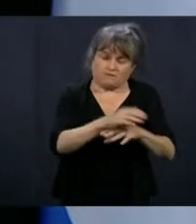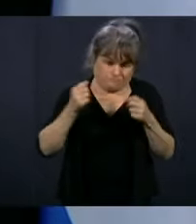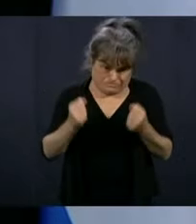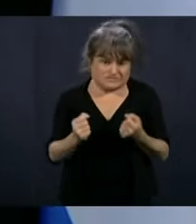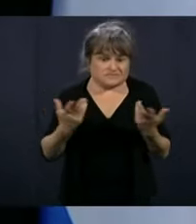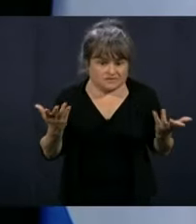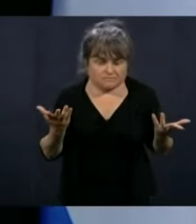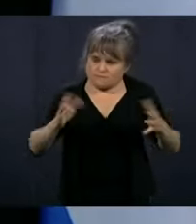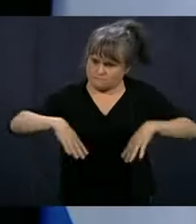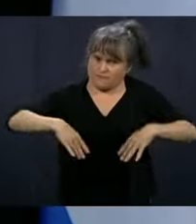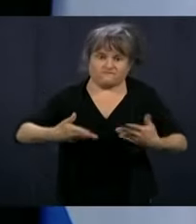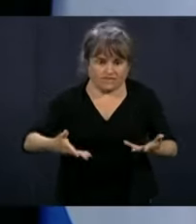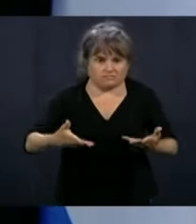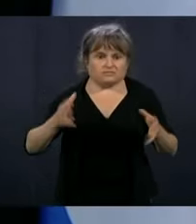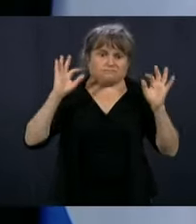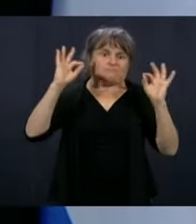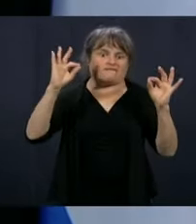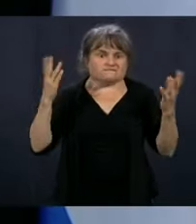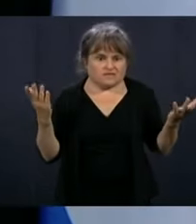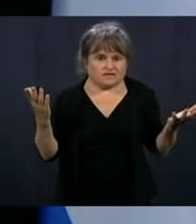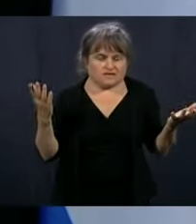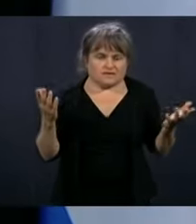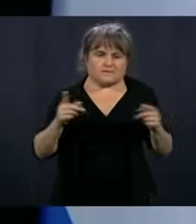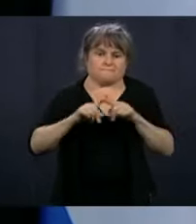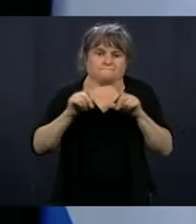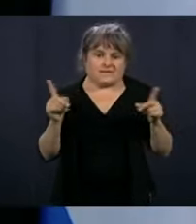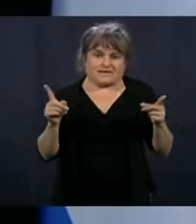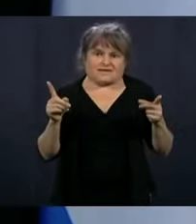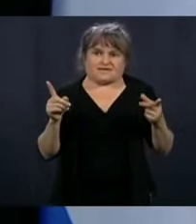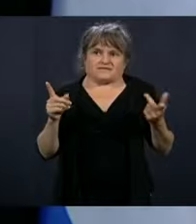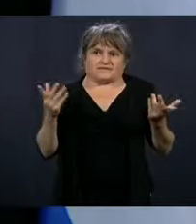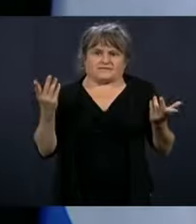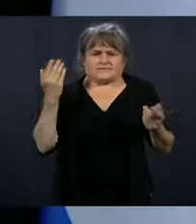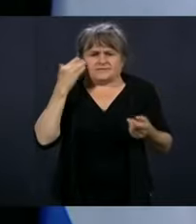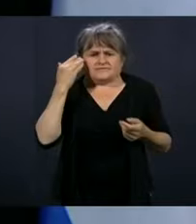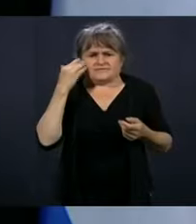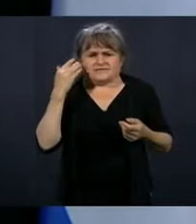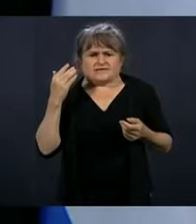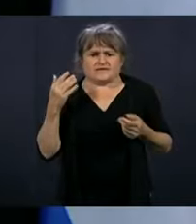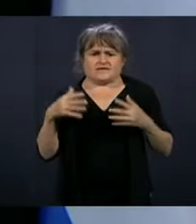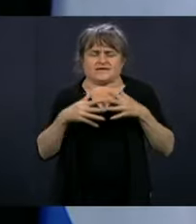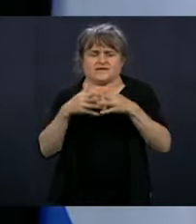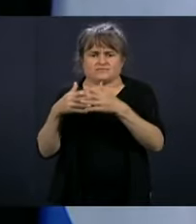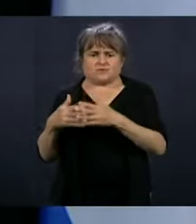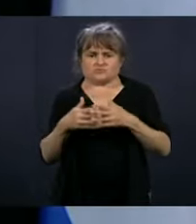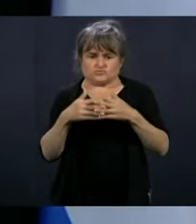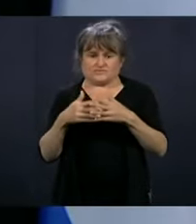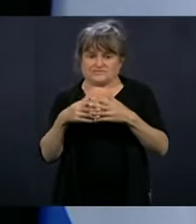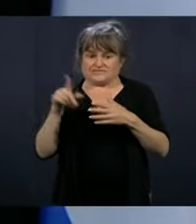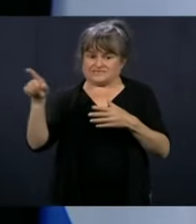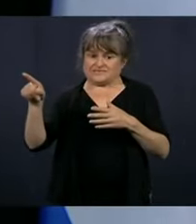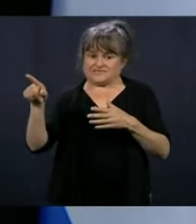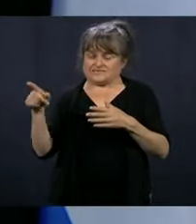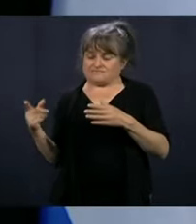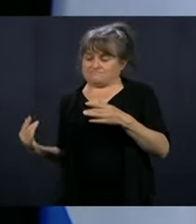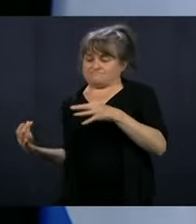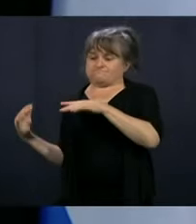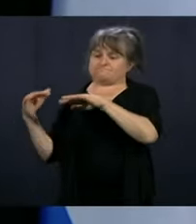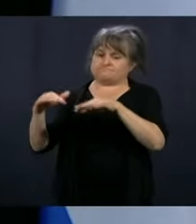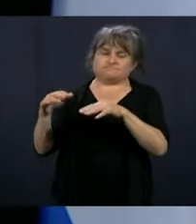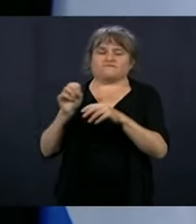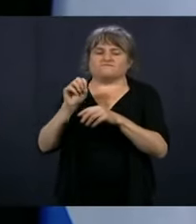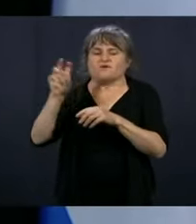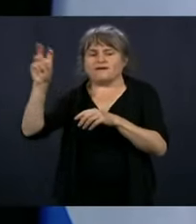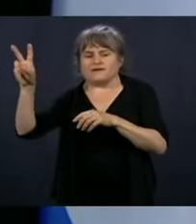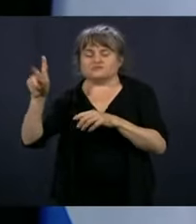there were factors, important spread in the eastern part of the United States that made it that there were travelers. We had